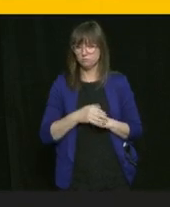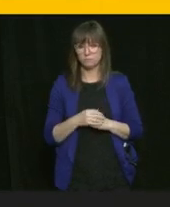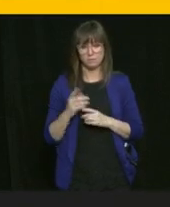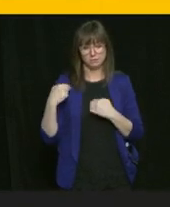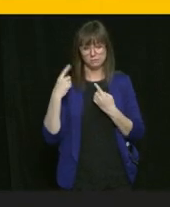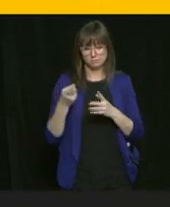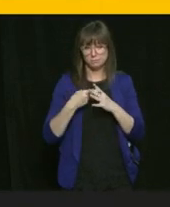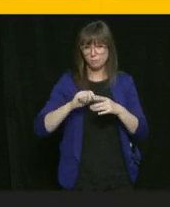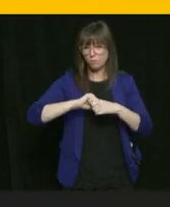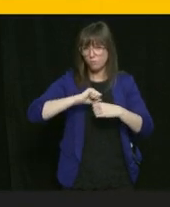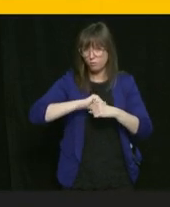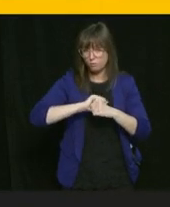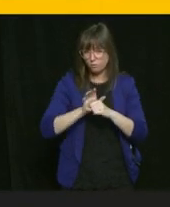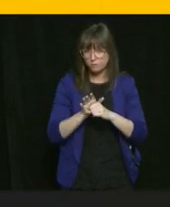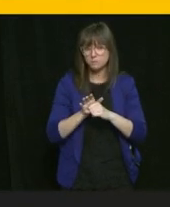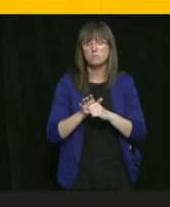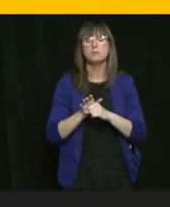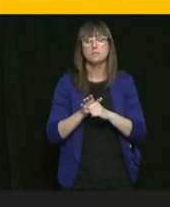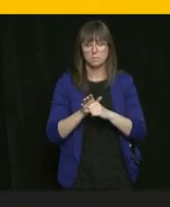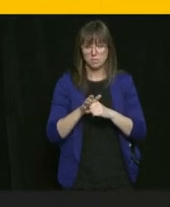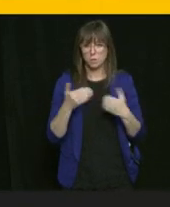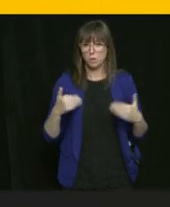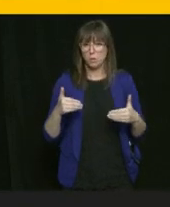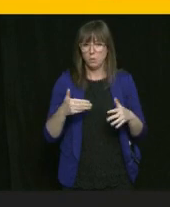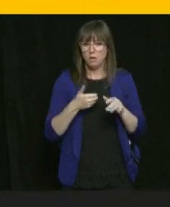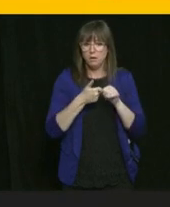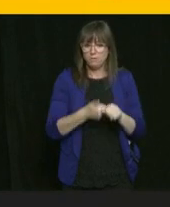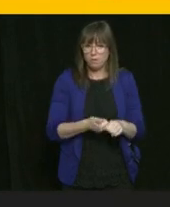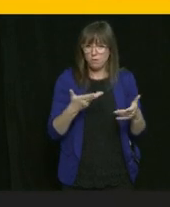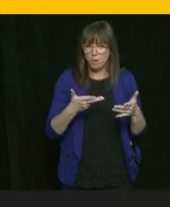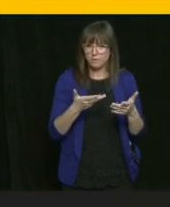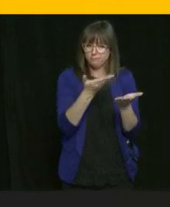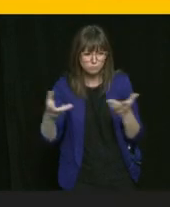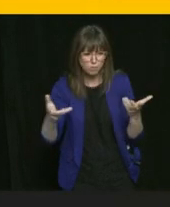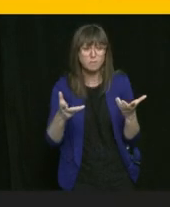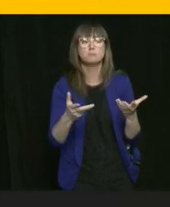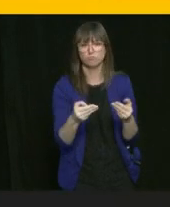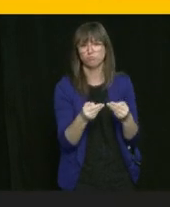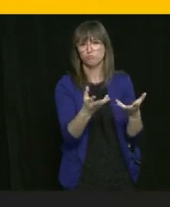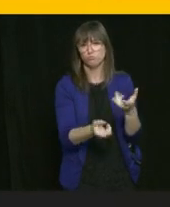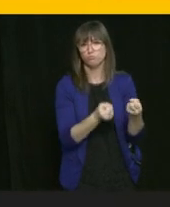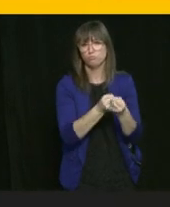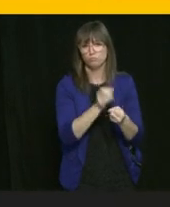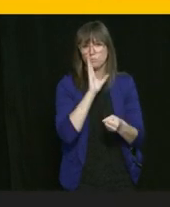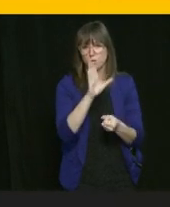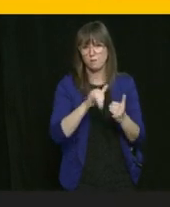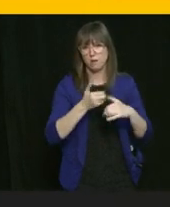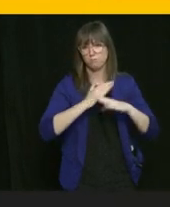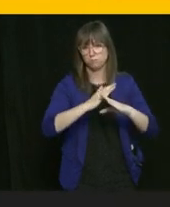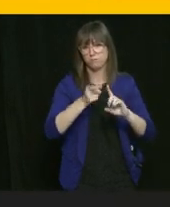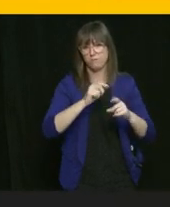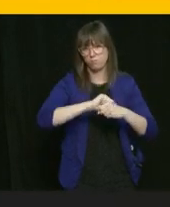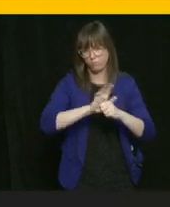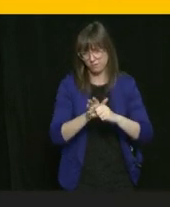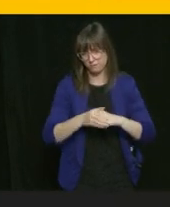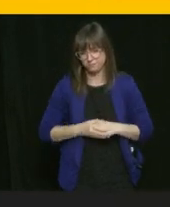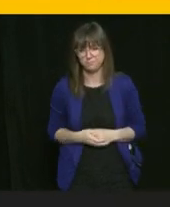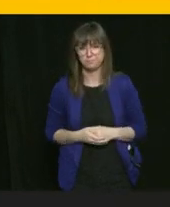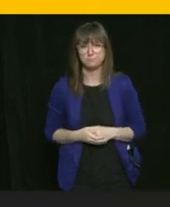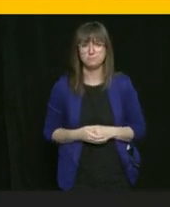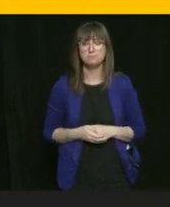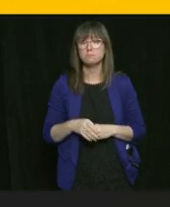against COVID-19 has been guided by science. Our government is depuis le début.